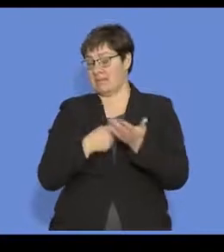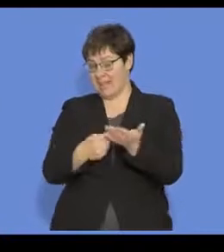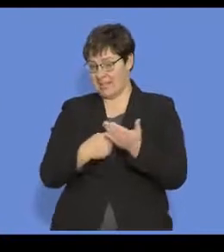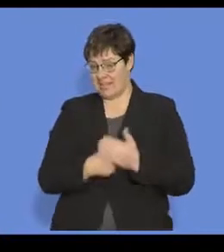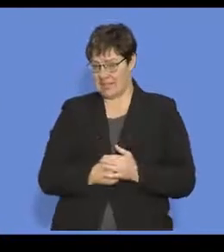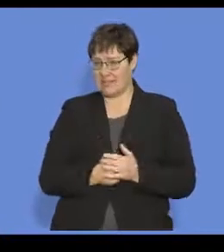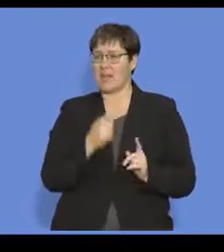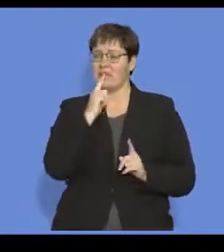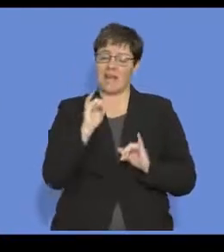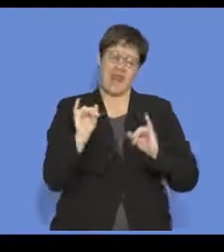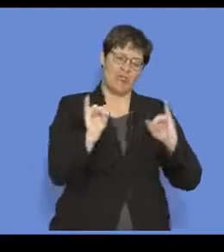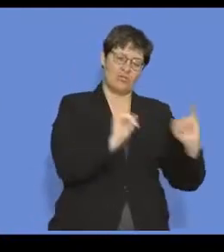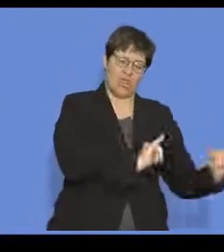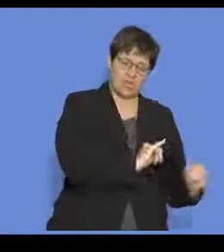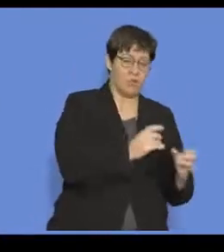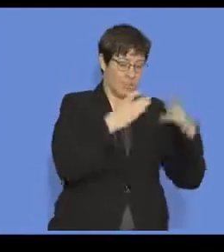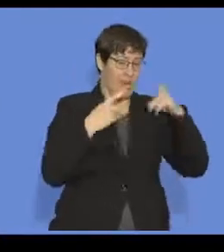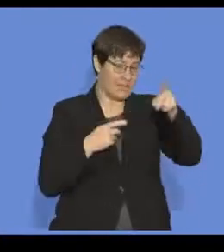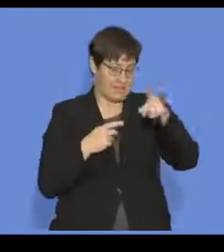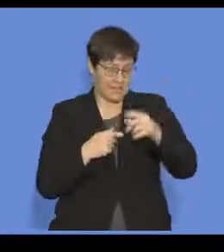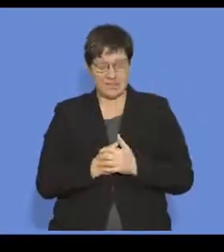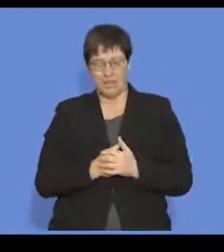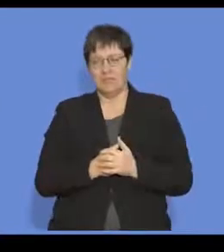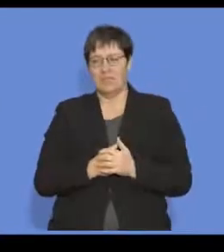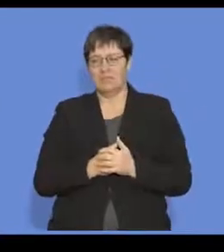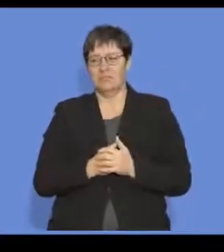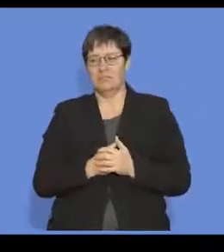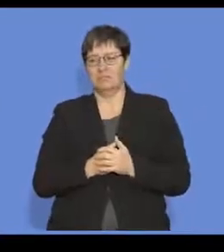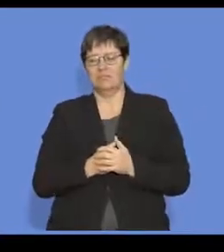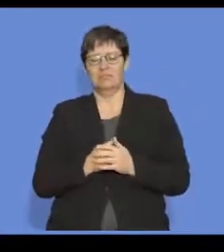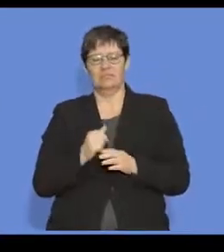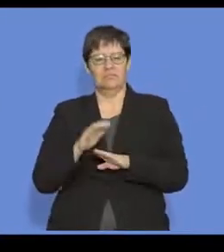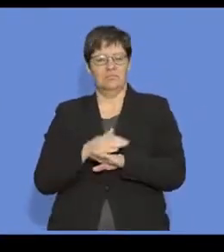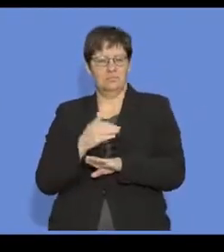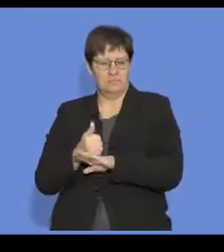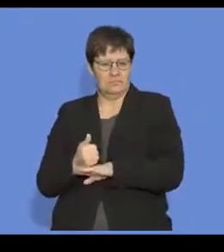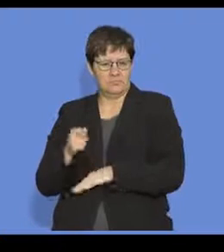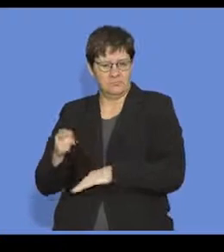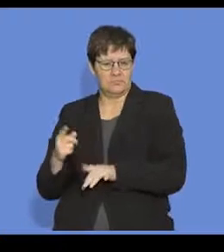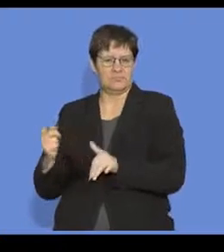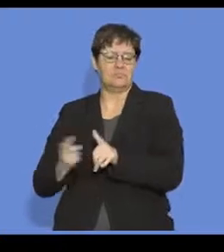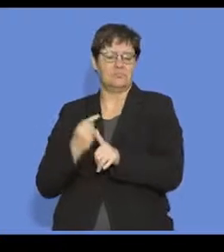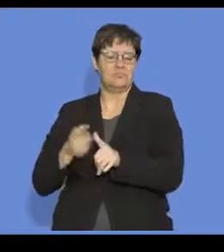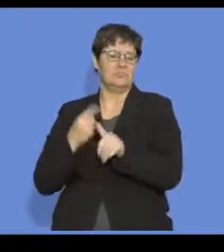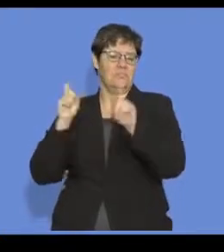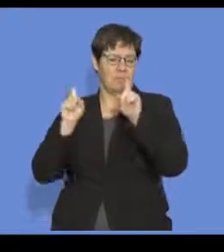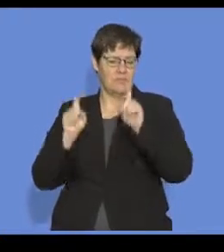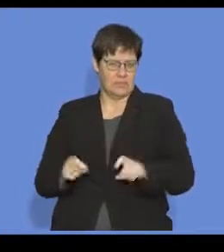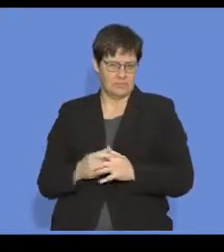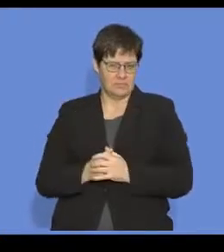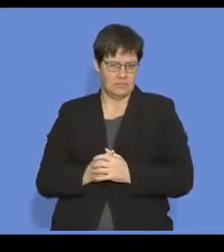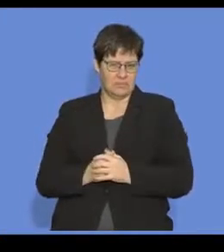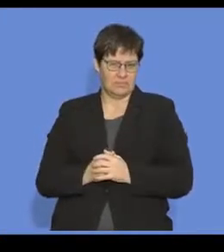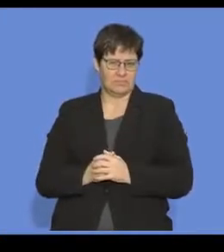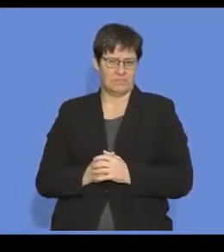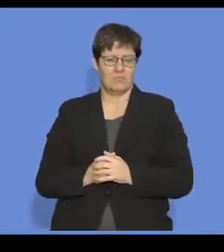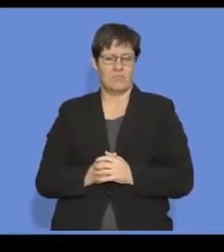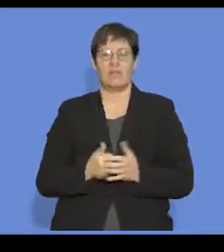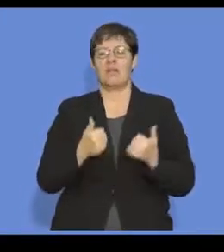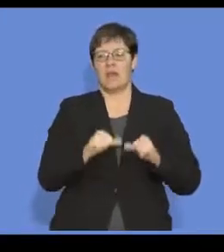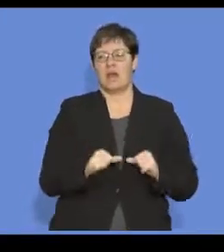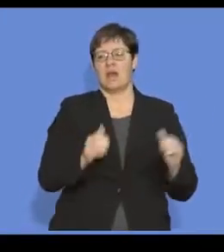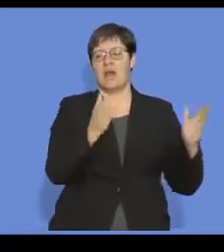we'll look at introduction also. We'll start with that. Then fundamental of counting principle,